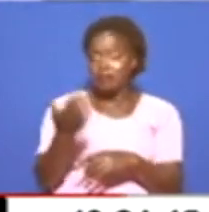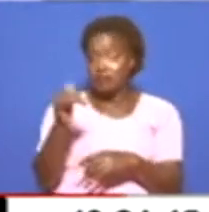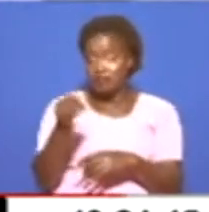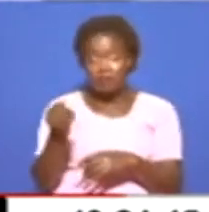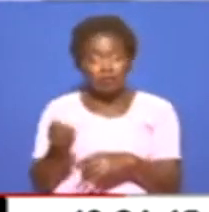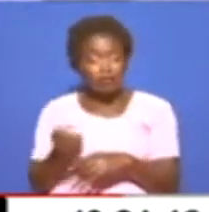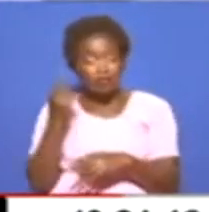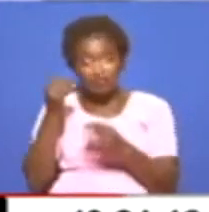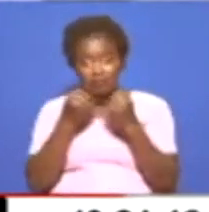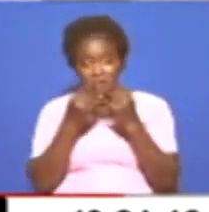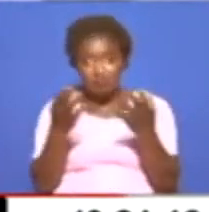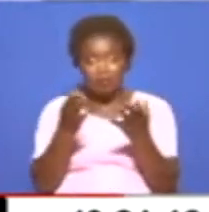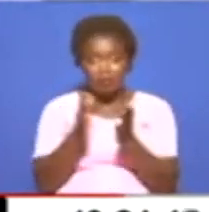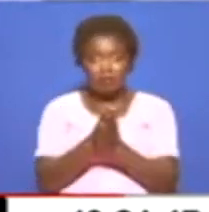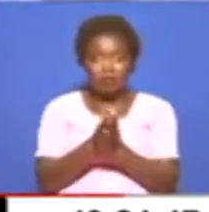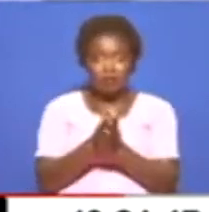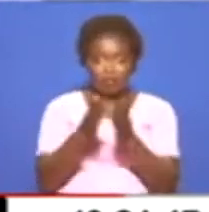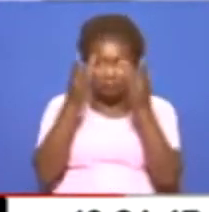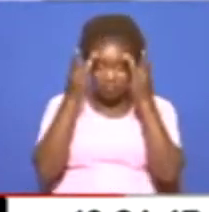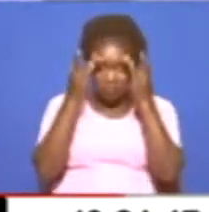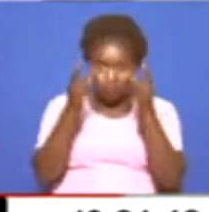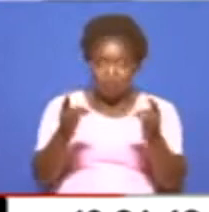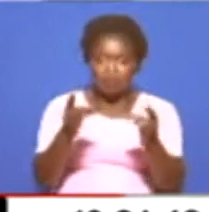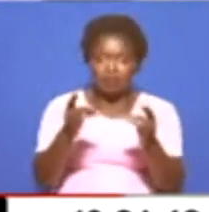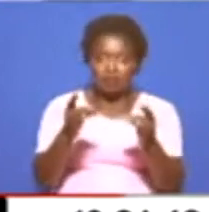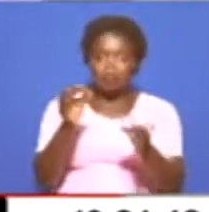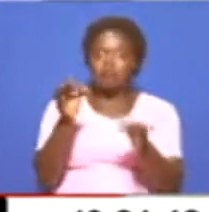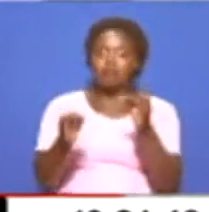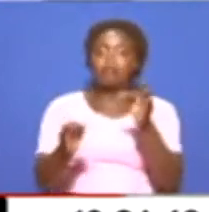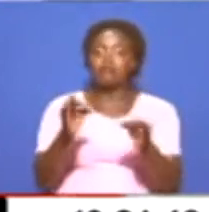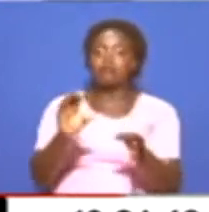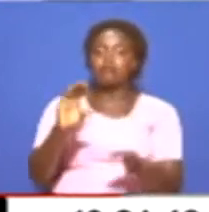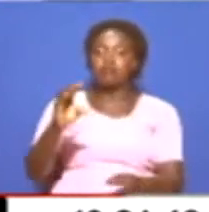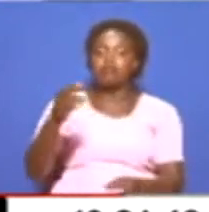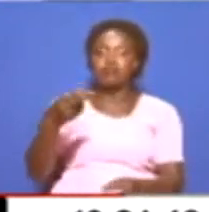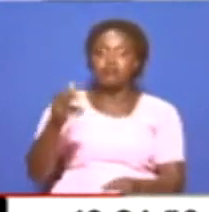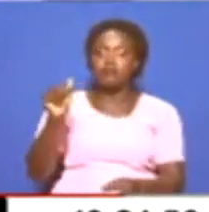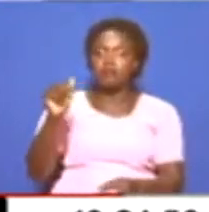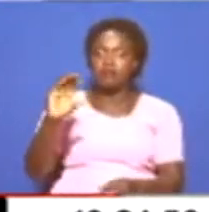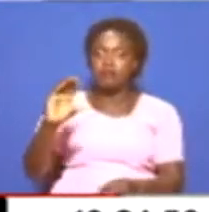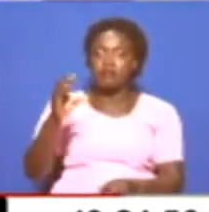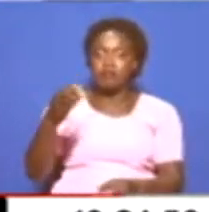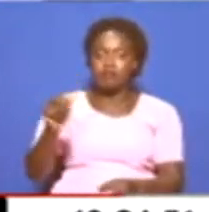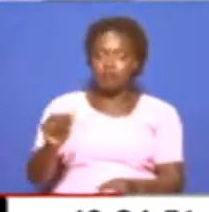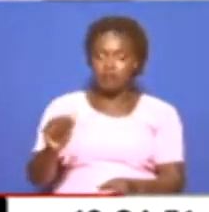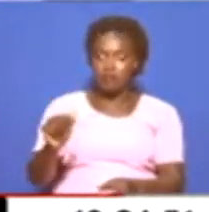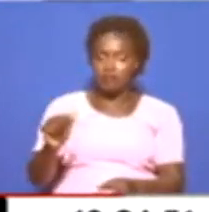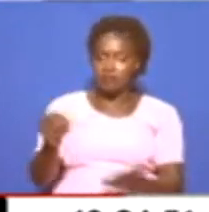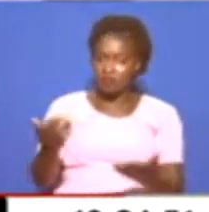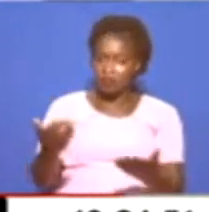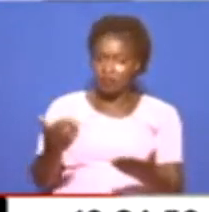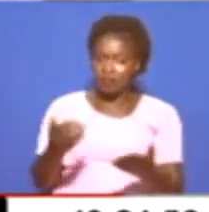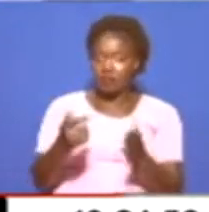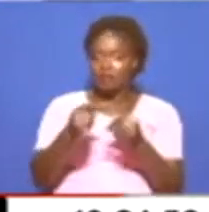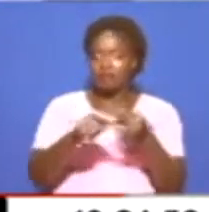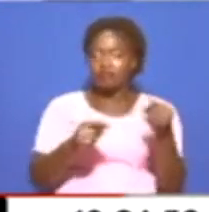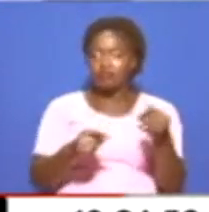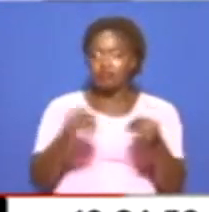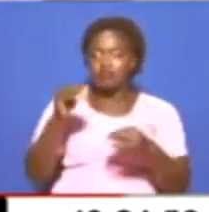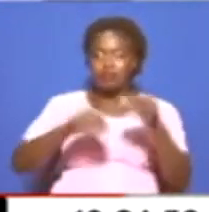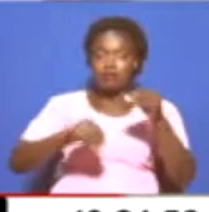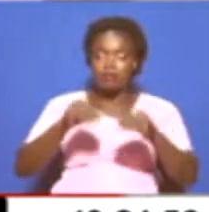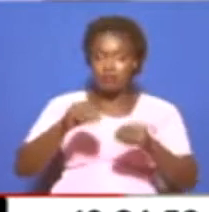the rationale or the decision by Justice Chacha Mwita. Number one, the issue about the